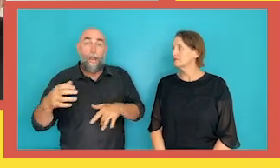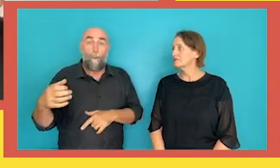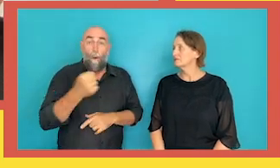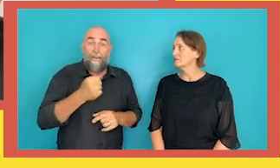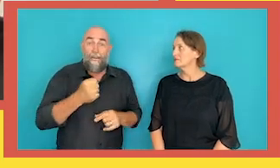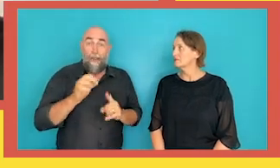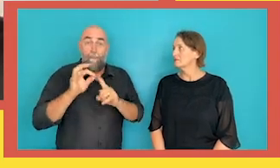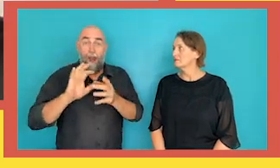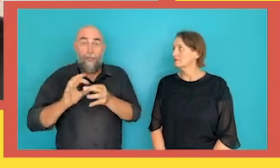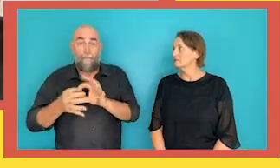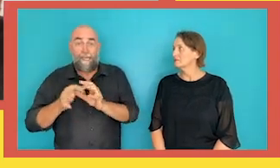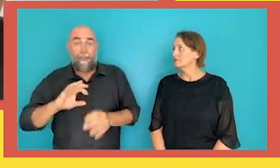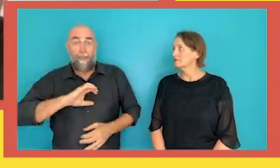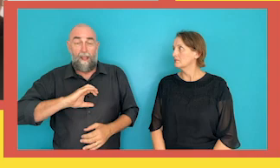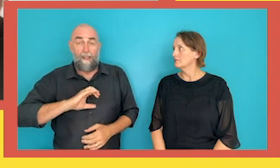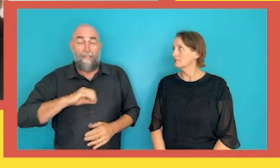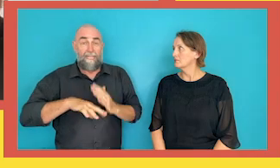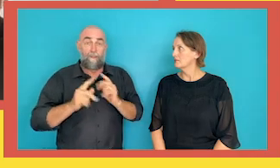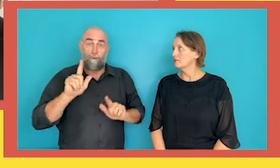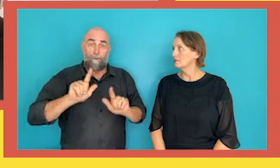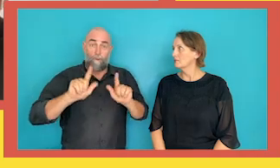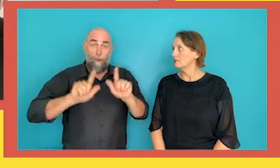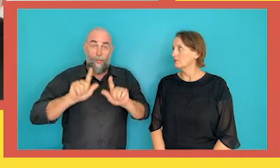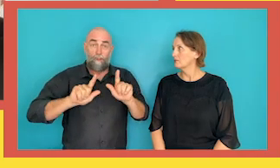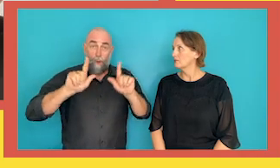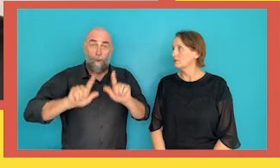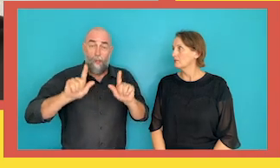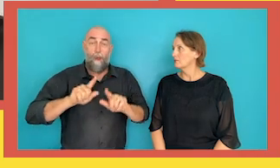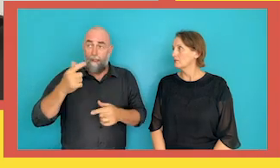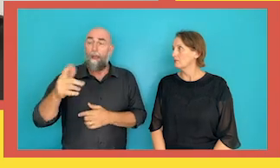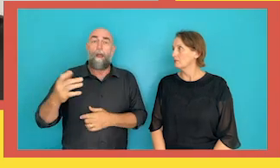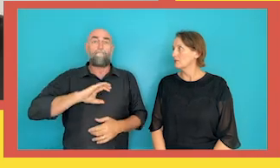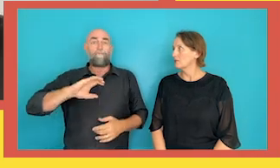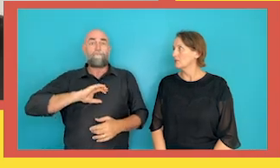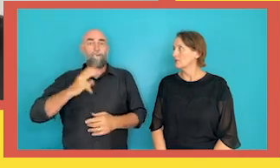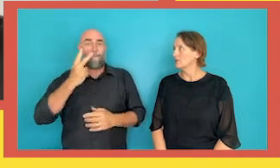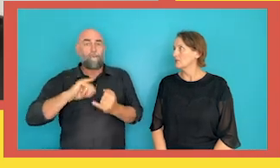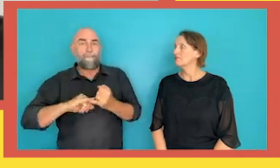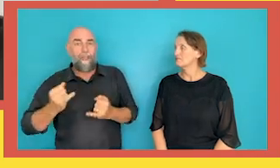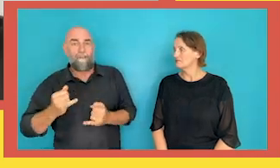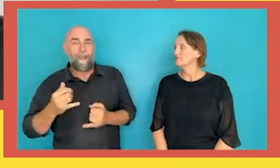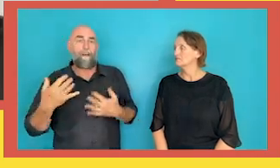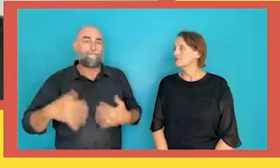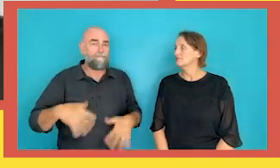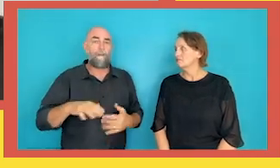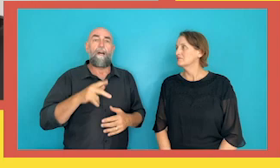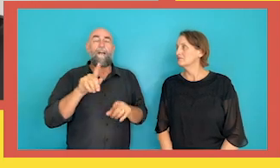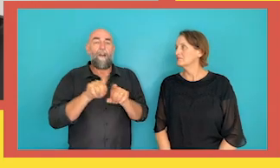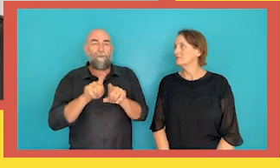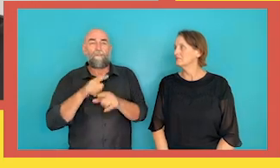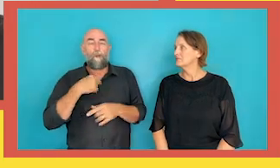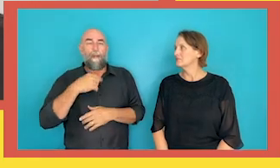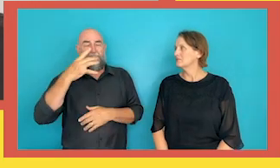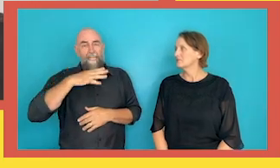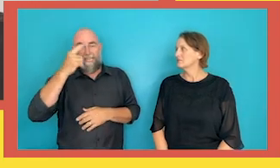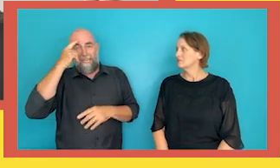win a Paralympic medal before Tokyo, comes home with 2 gold and a silver medal. And that the image of him on the side of the